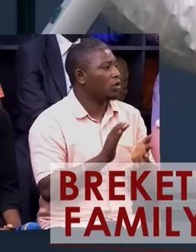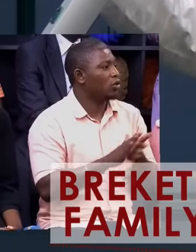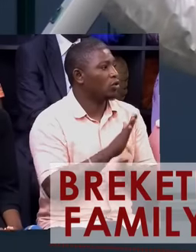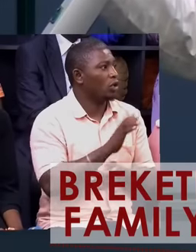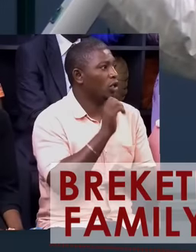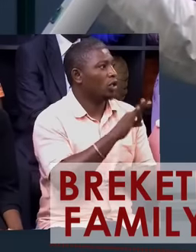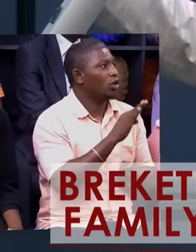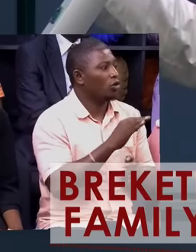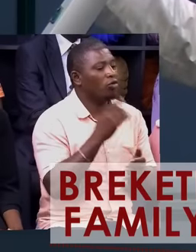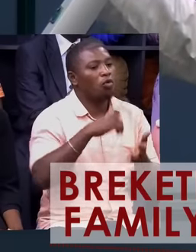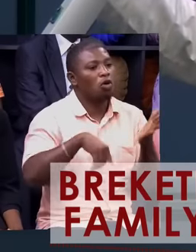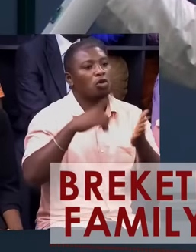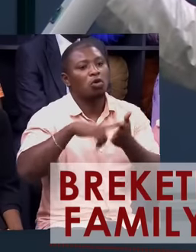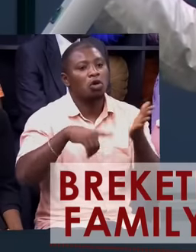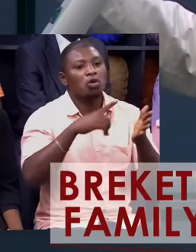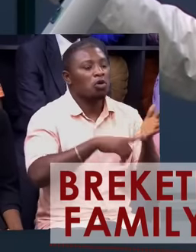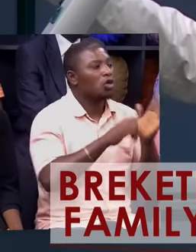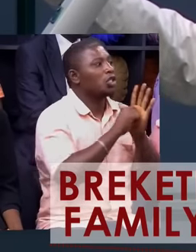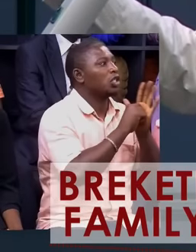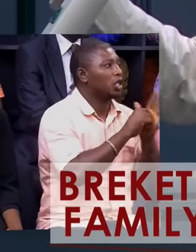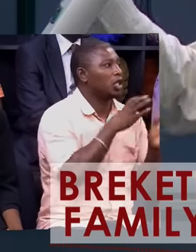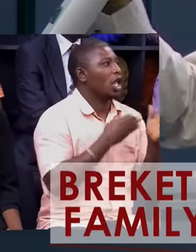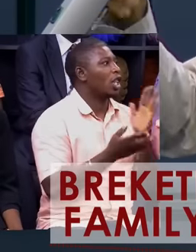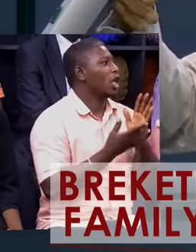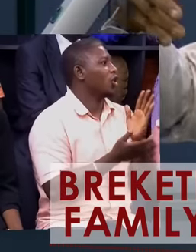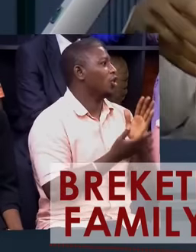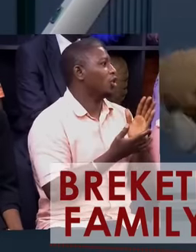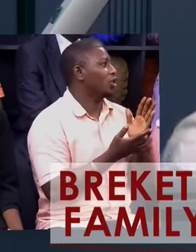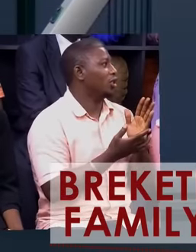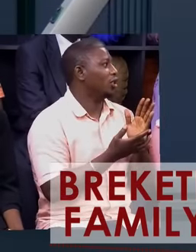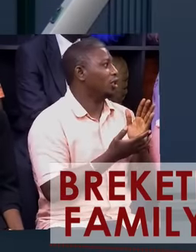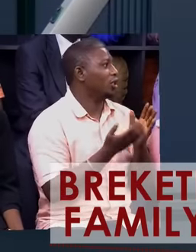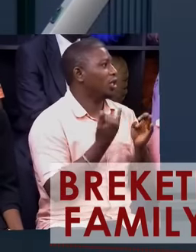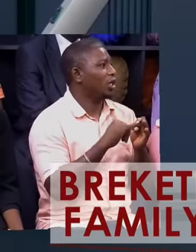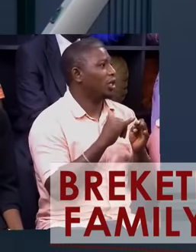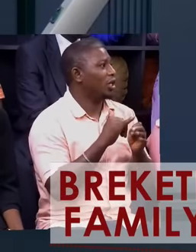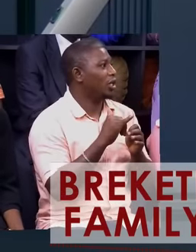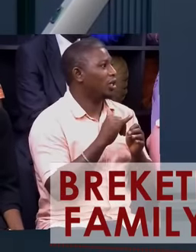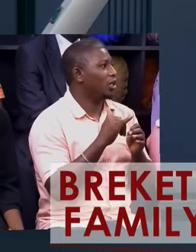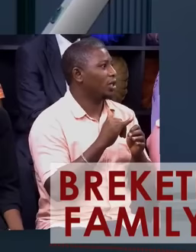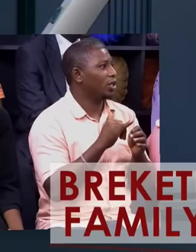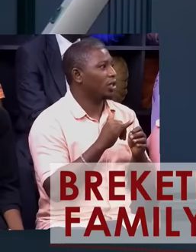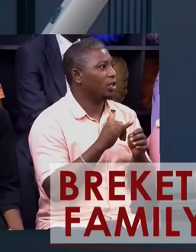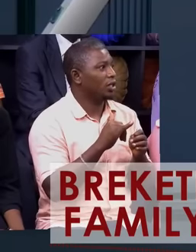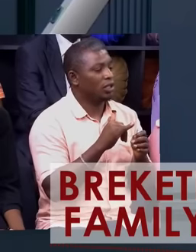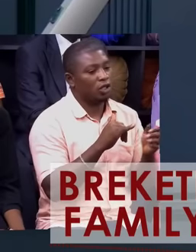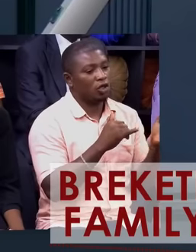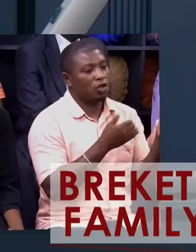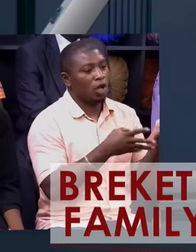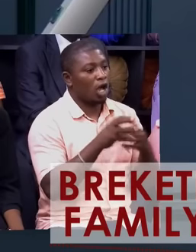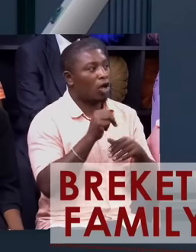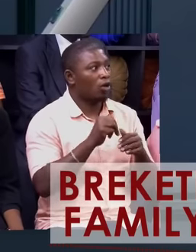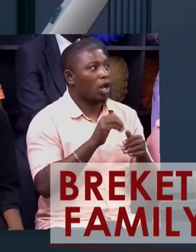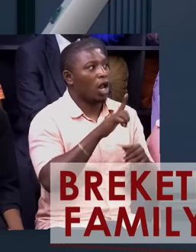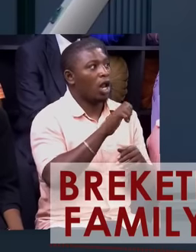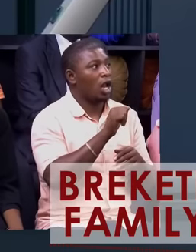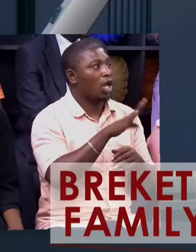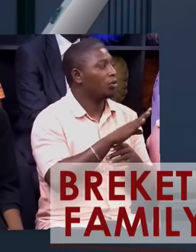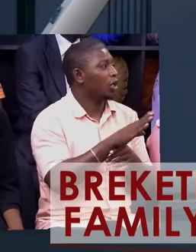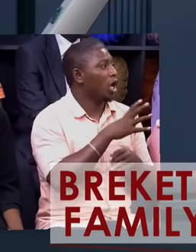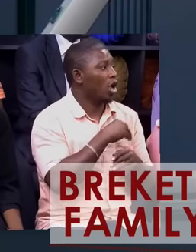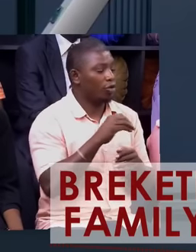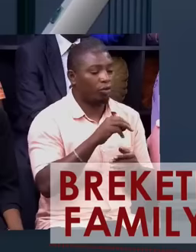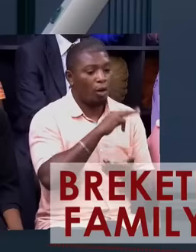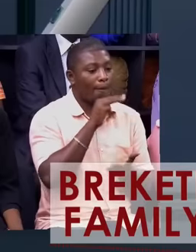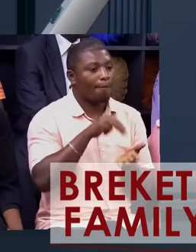of waiting waiting waiting Science and Technology they turn out lab te technicians and